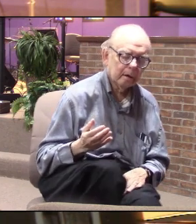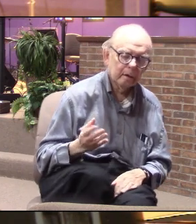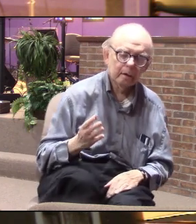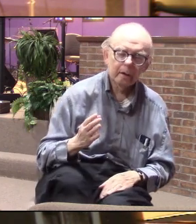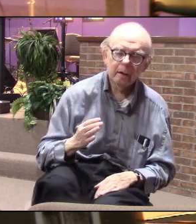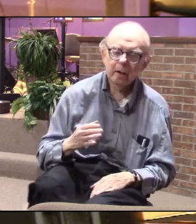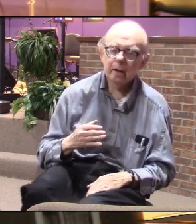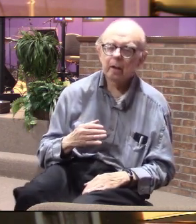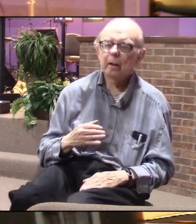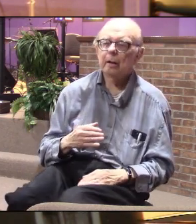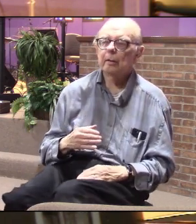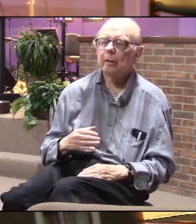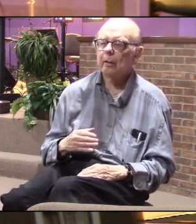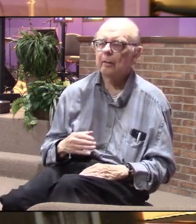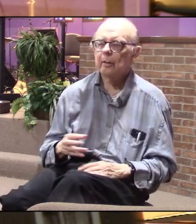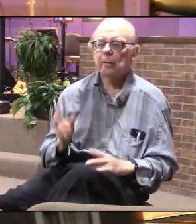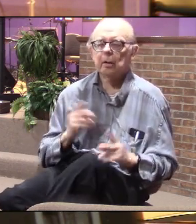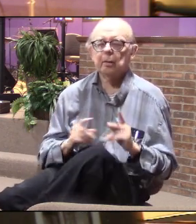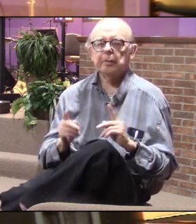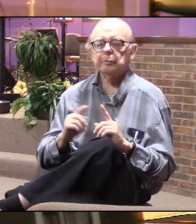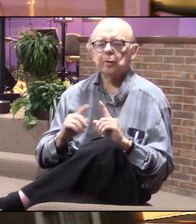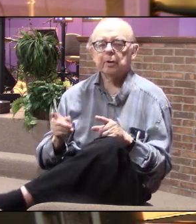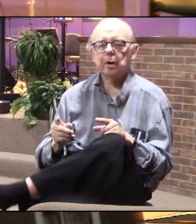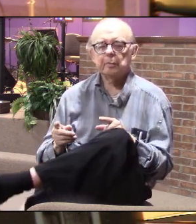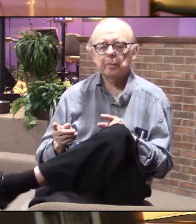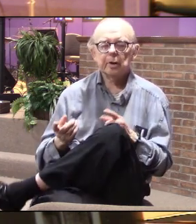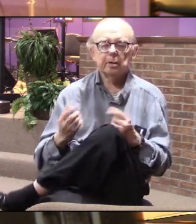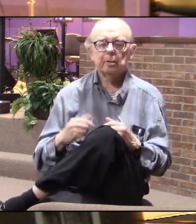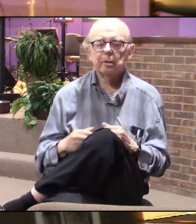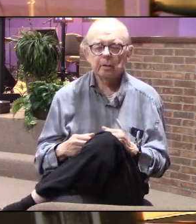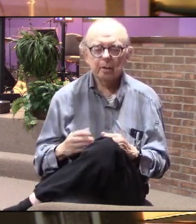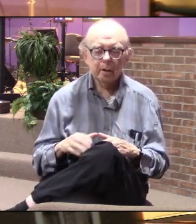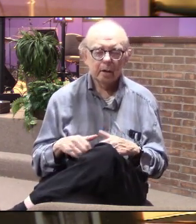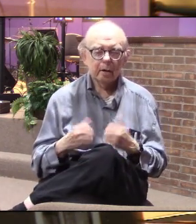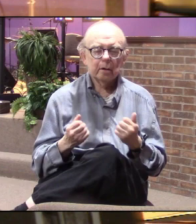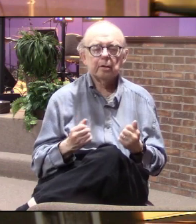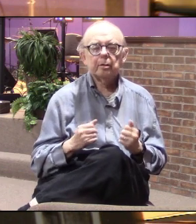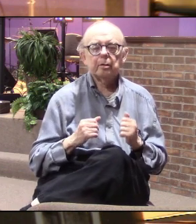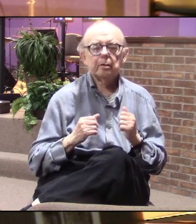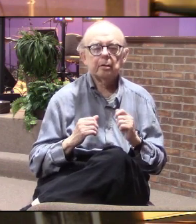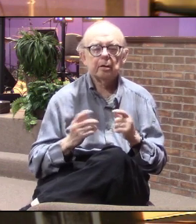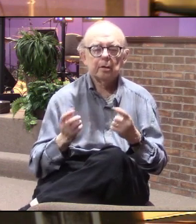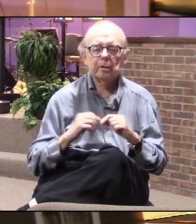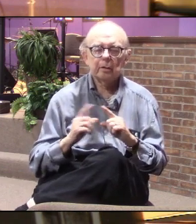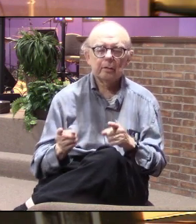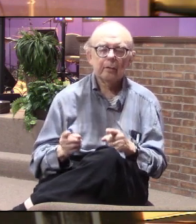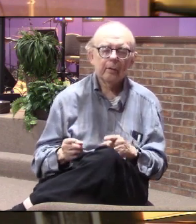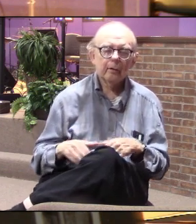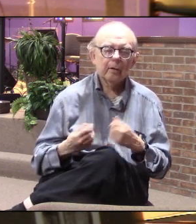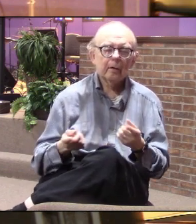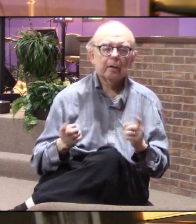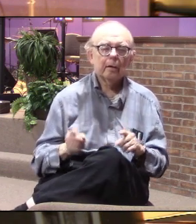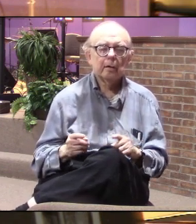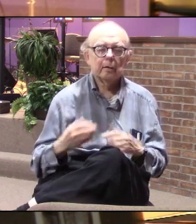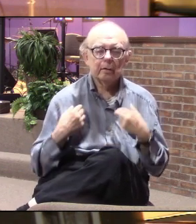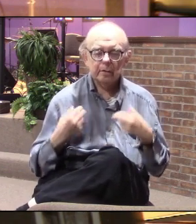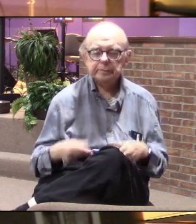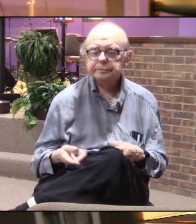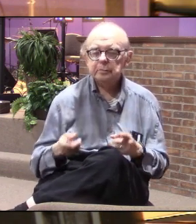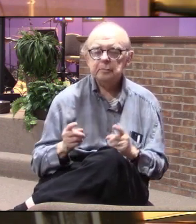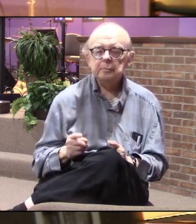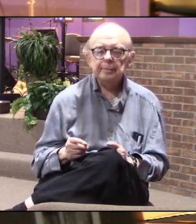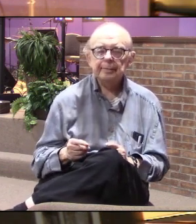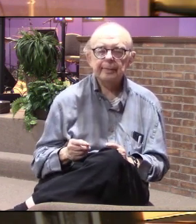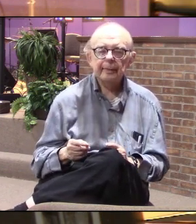Jobs come and go. People come and go. Life comes and goes. Life happens. Our health